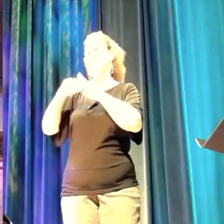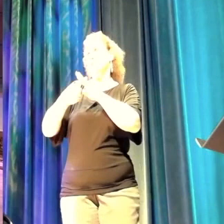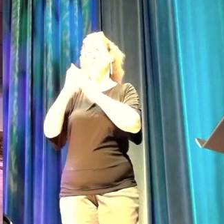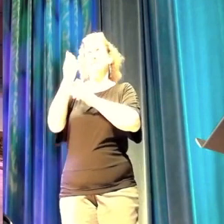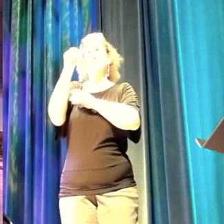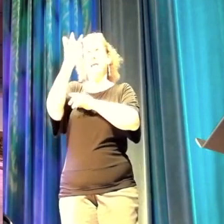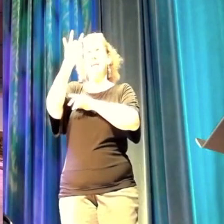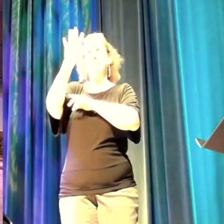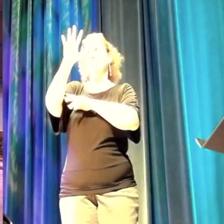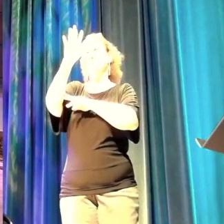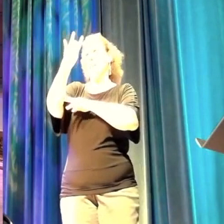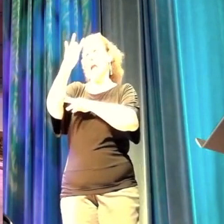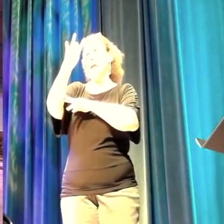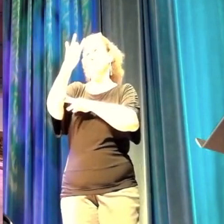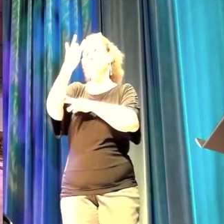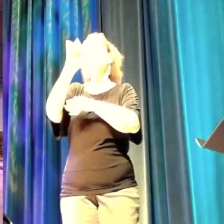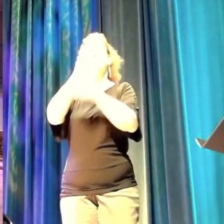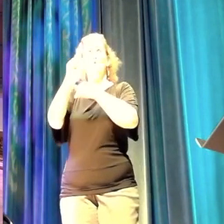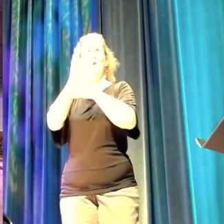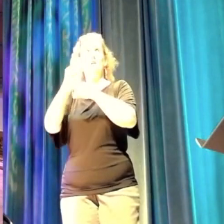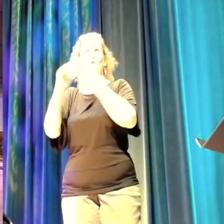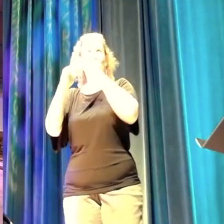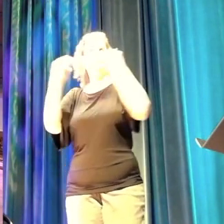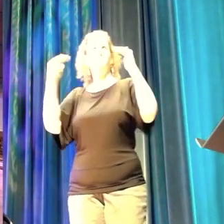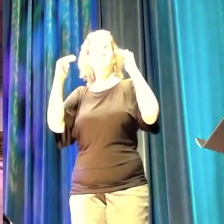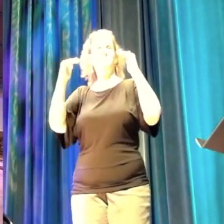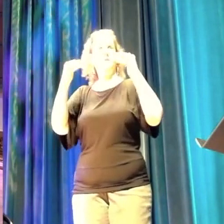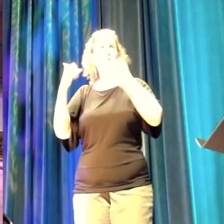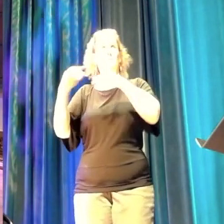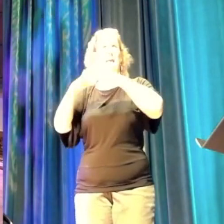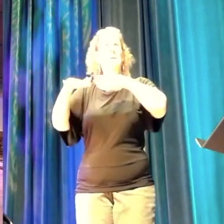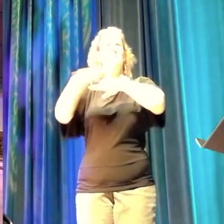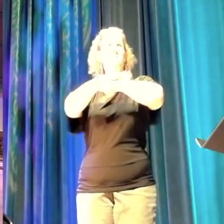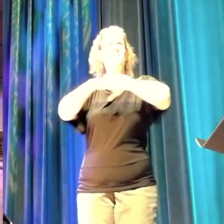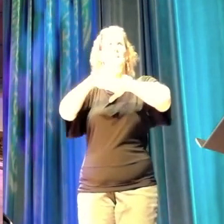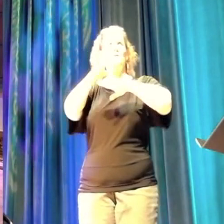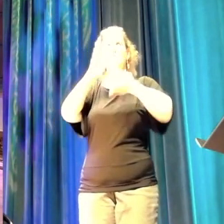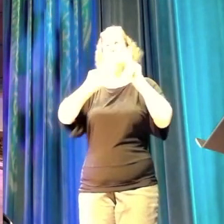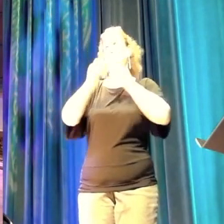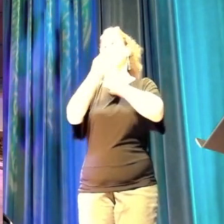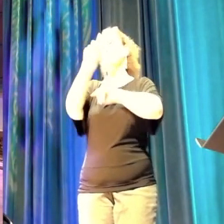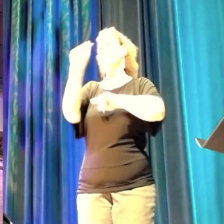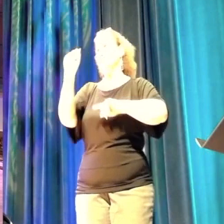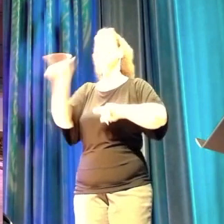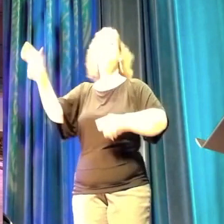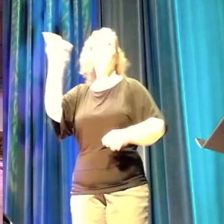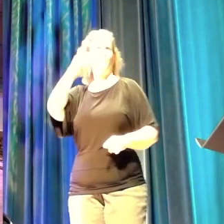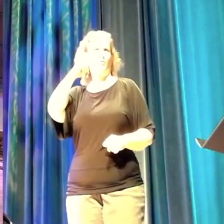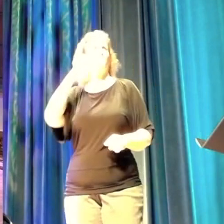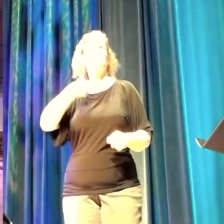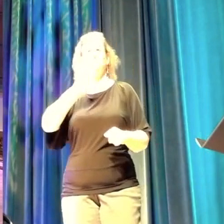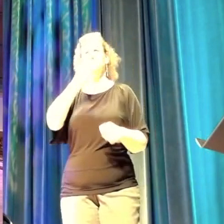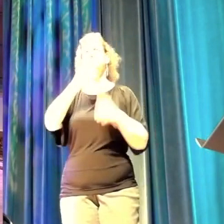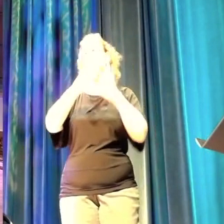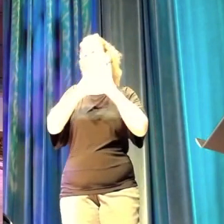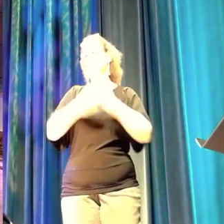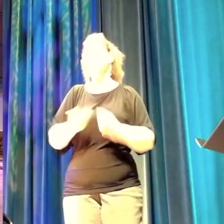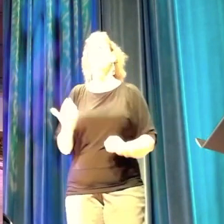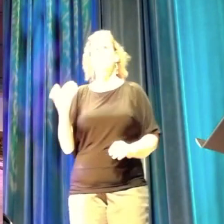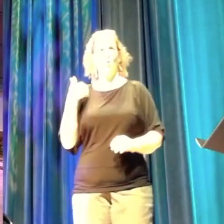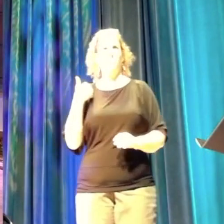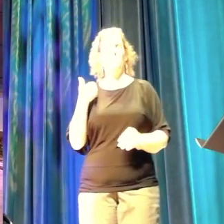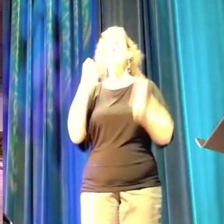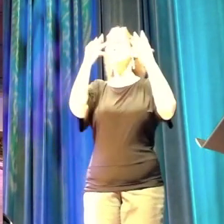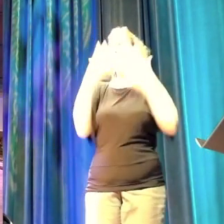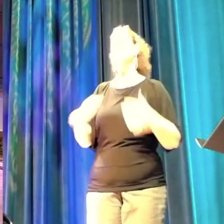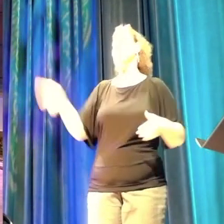playing field for individuals who are blind and deaf. And you all have heard me say that before. Many of you will know